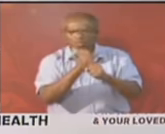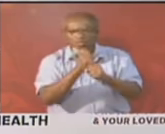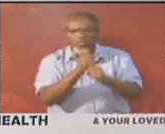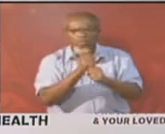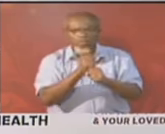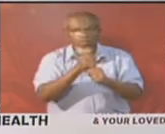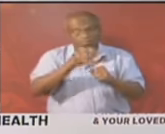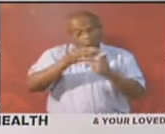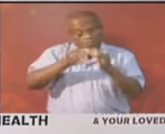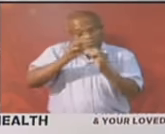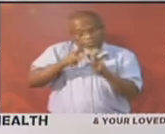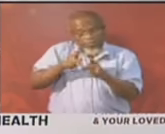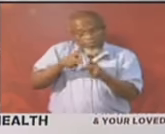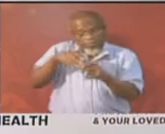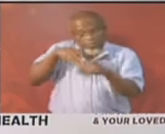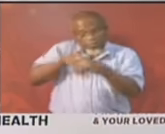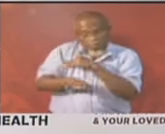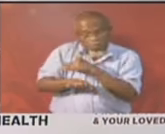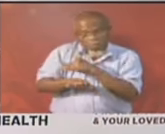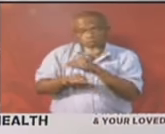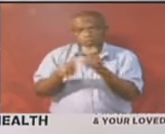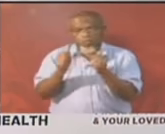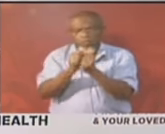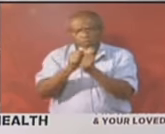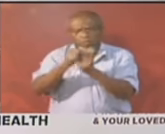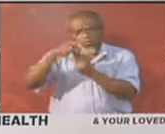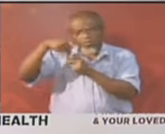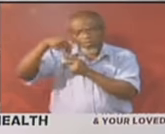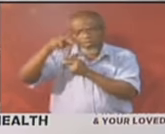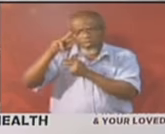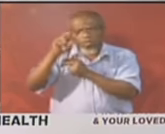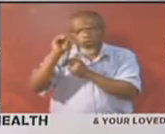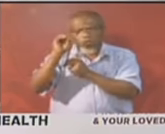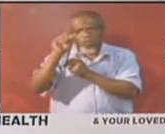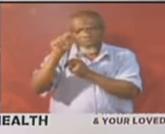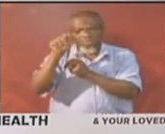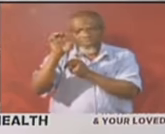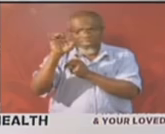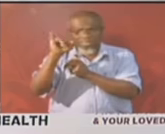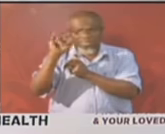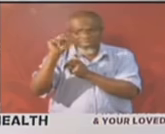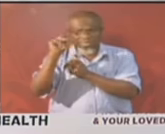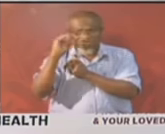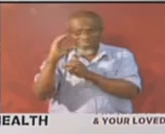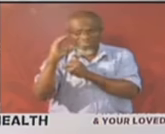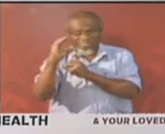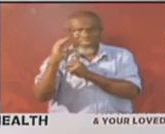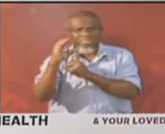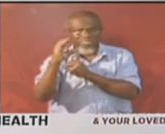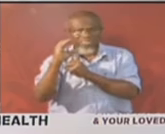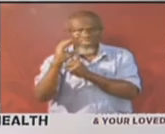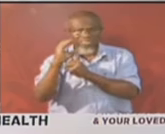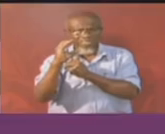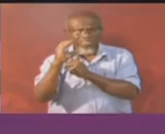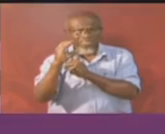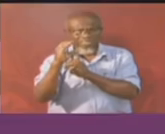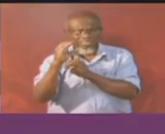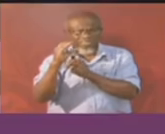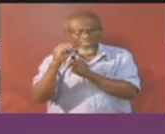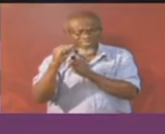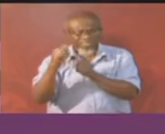protein C deficiency and they're on blood thinners. Is it safe for them to take the COVID-19 vaccine, as well as persons who have